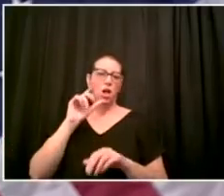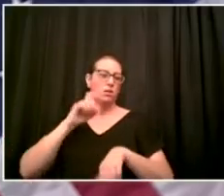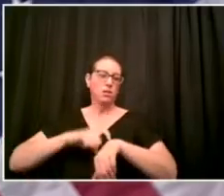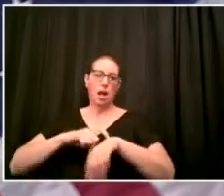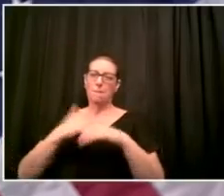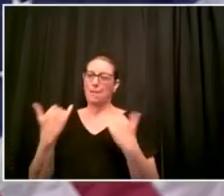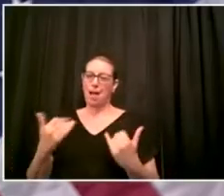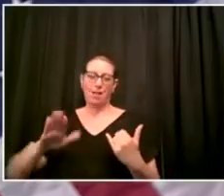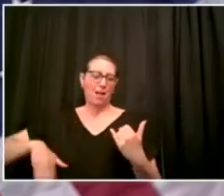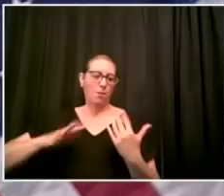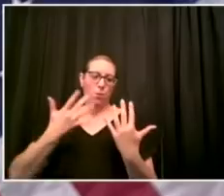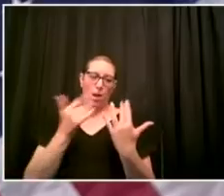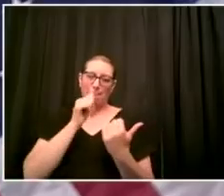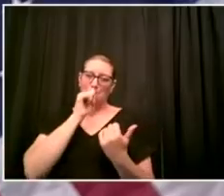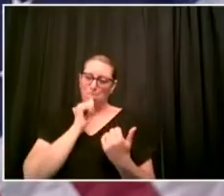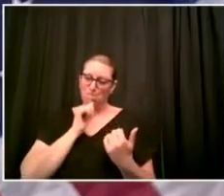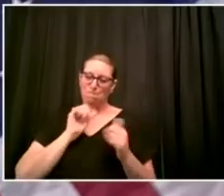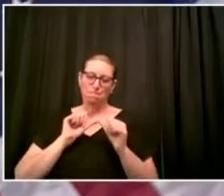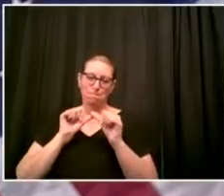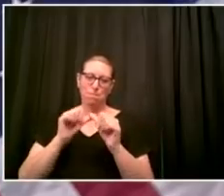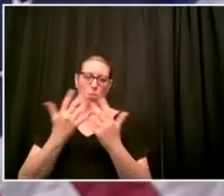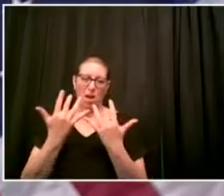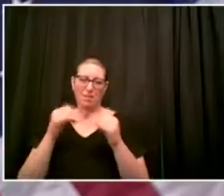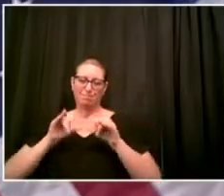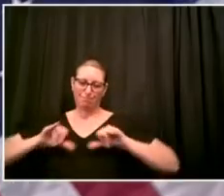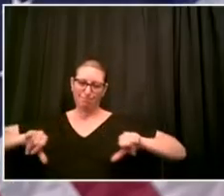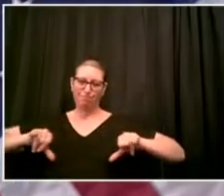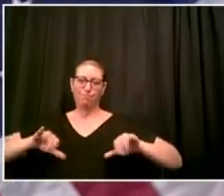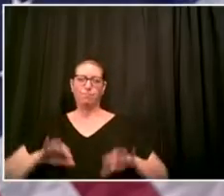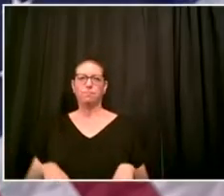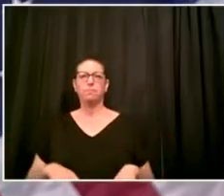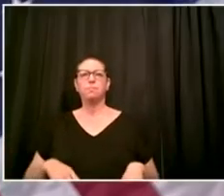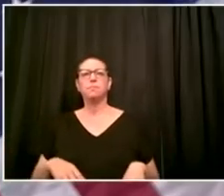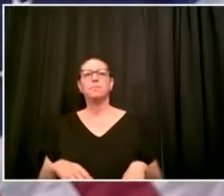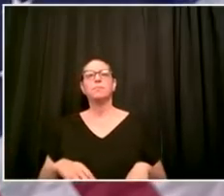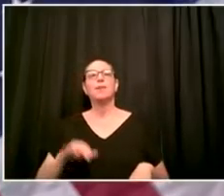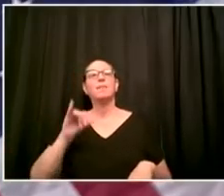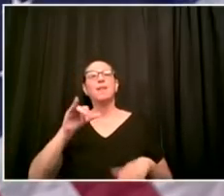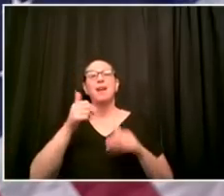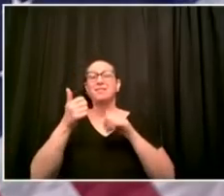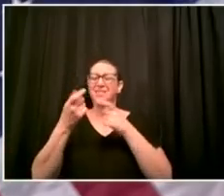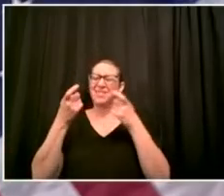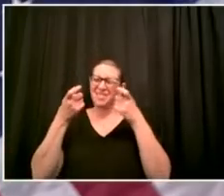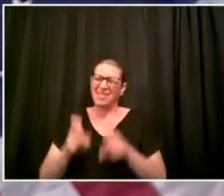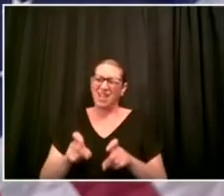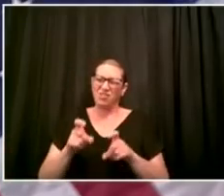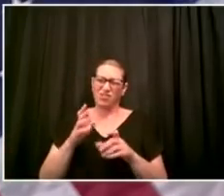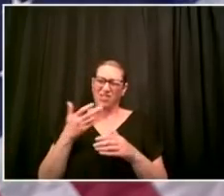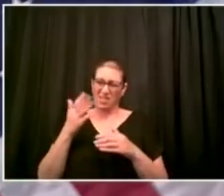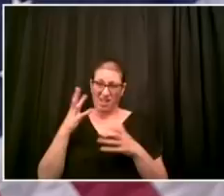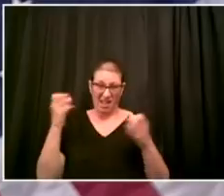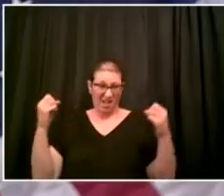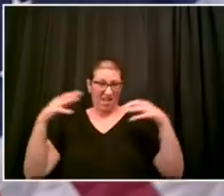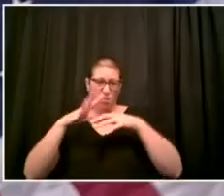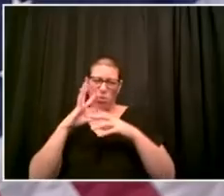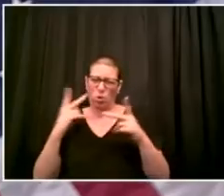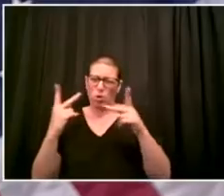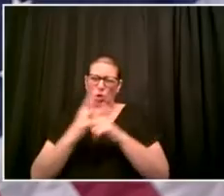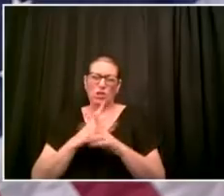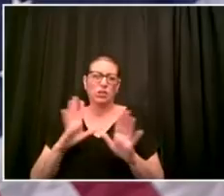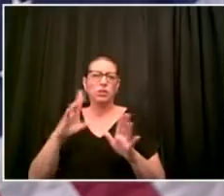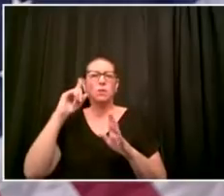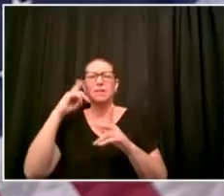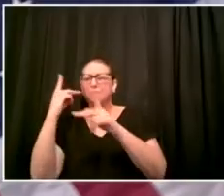I'm saying very clearly that is dangerous. It is not time to restart large gatherings of any kind, even though we deeply, deeply